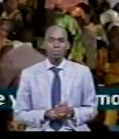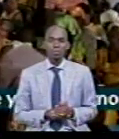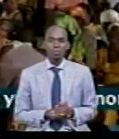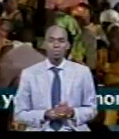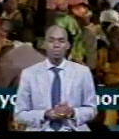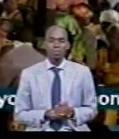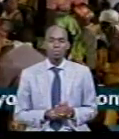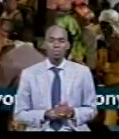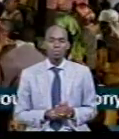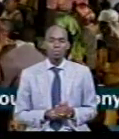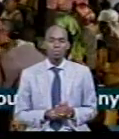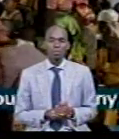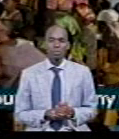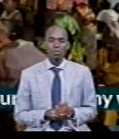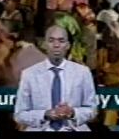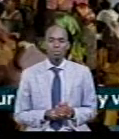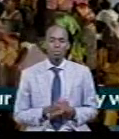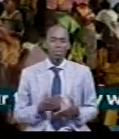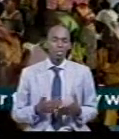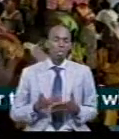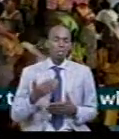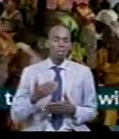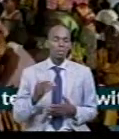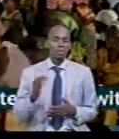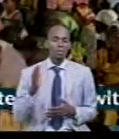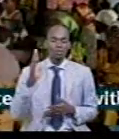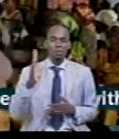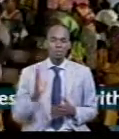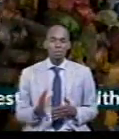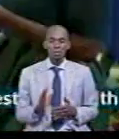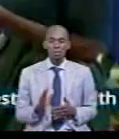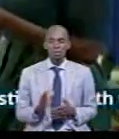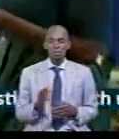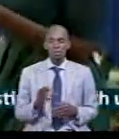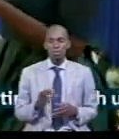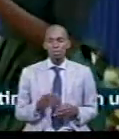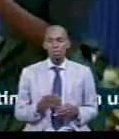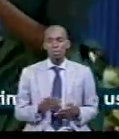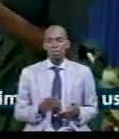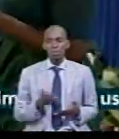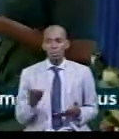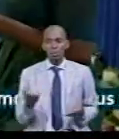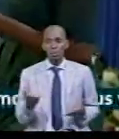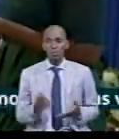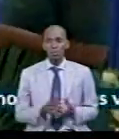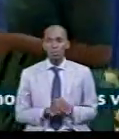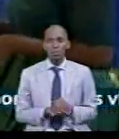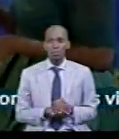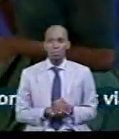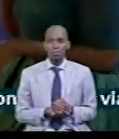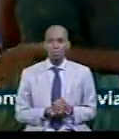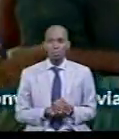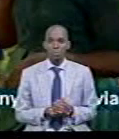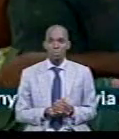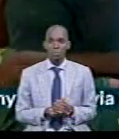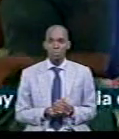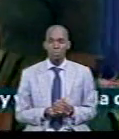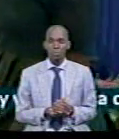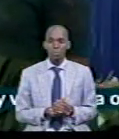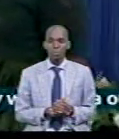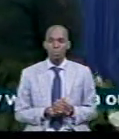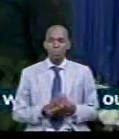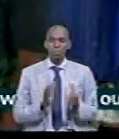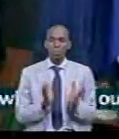Our next testifier is Mary Akayiri. We will listen to her. Praise